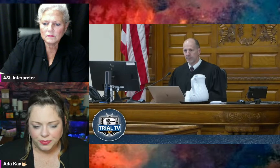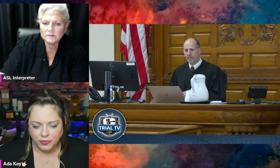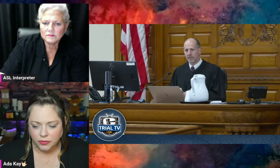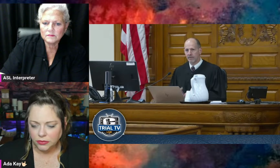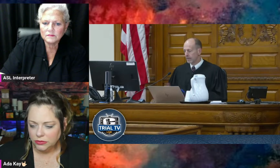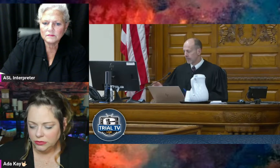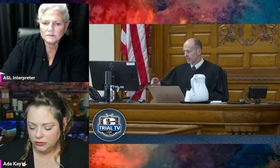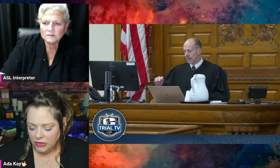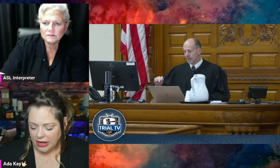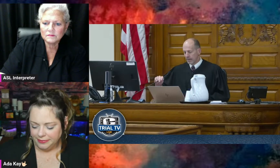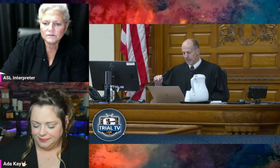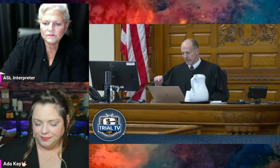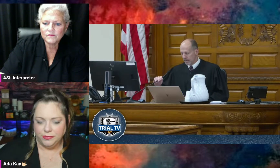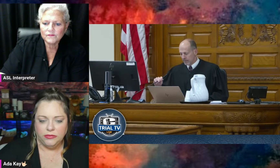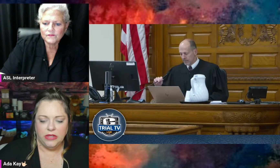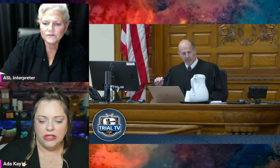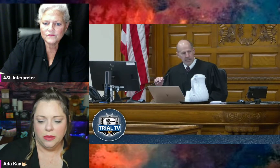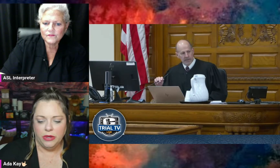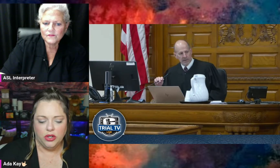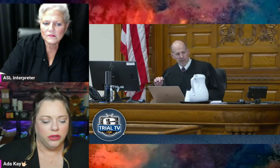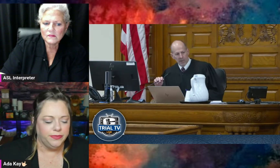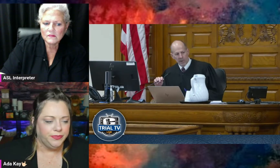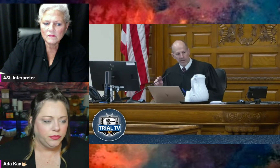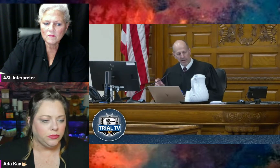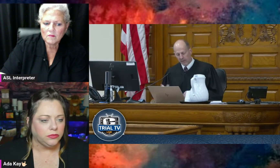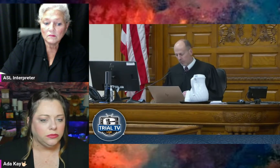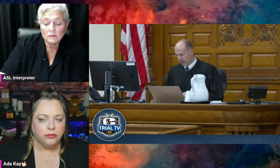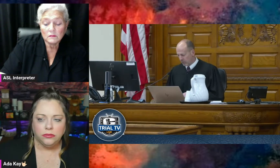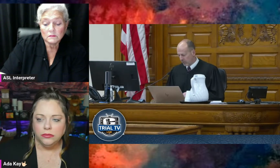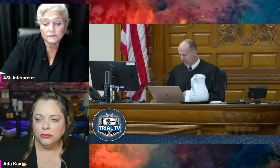And yeah, it not be good.